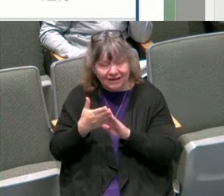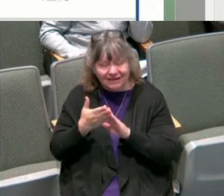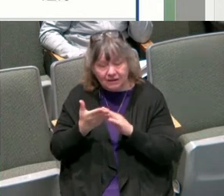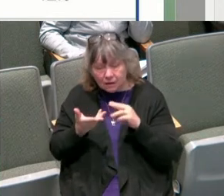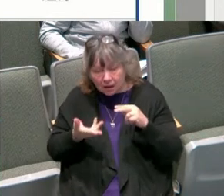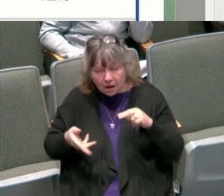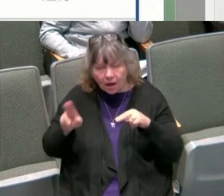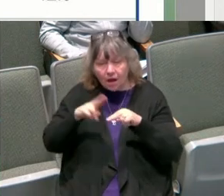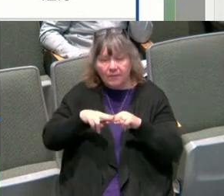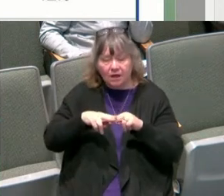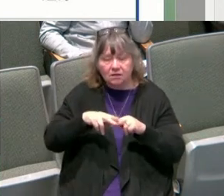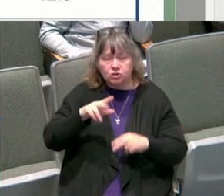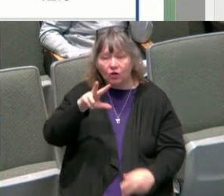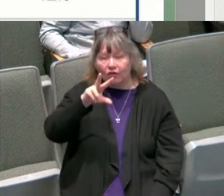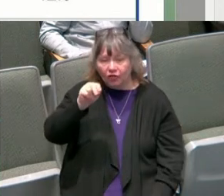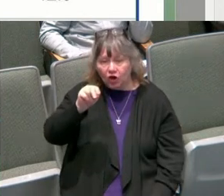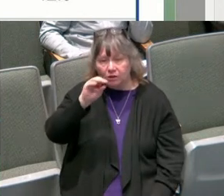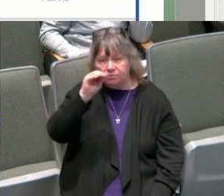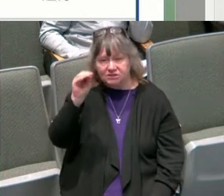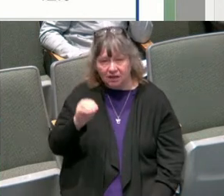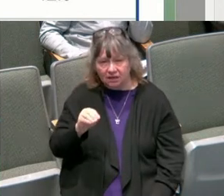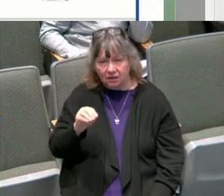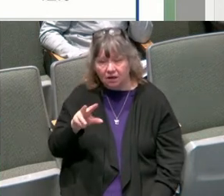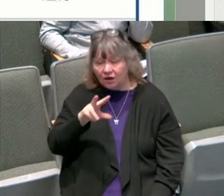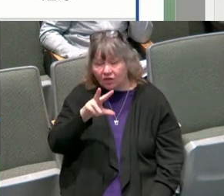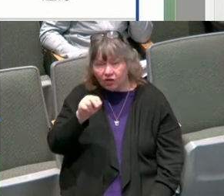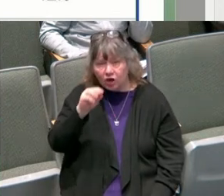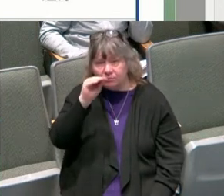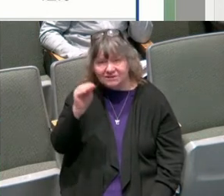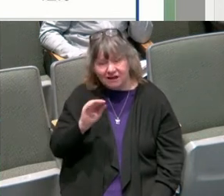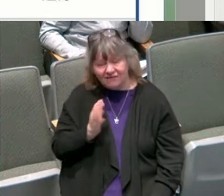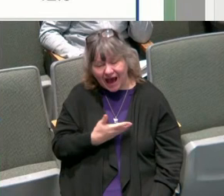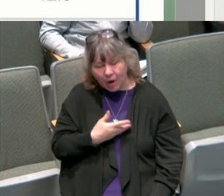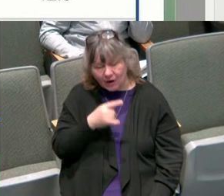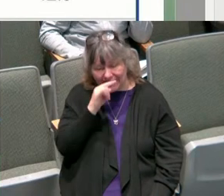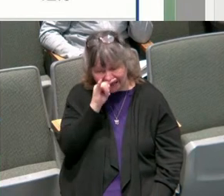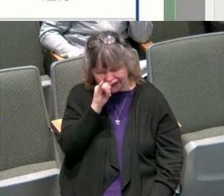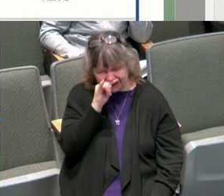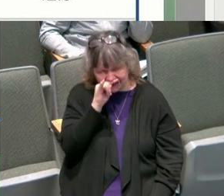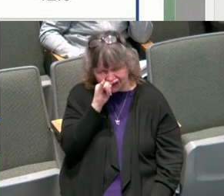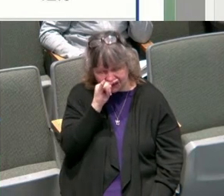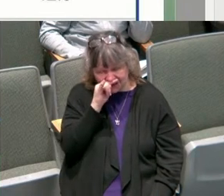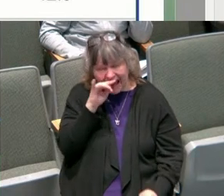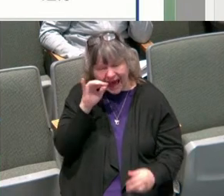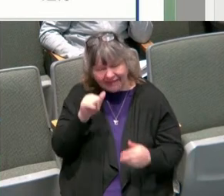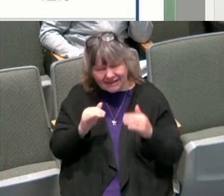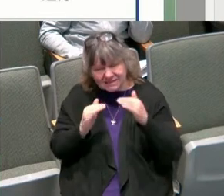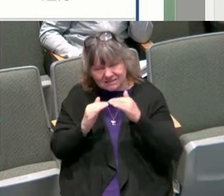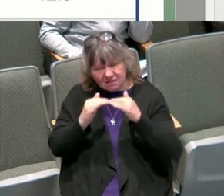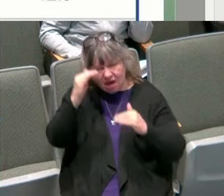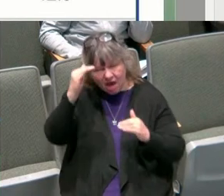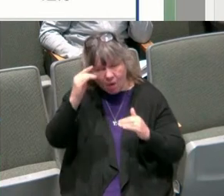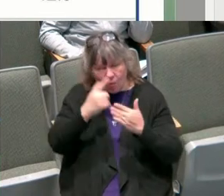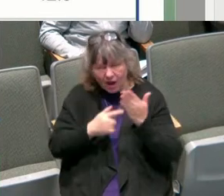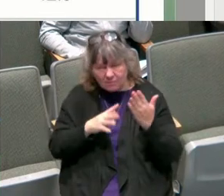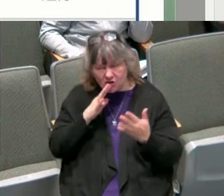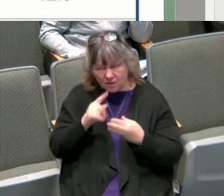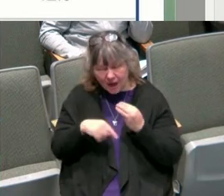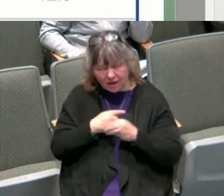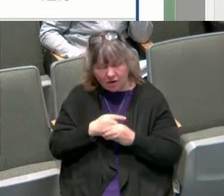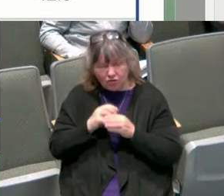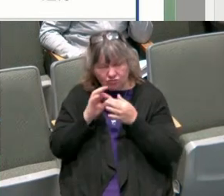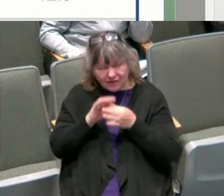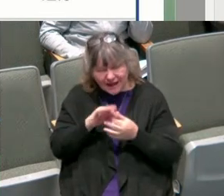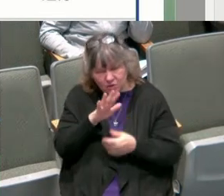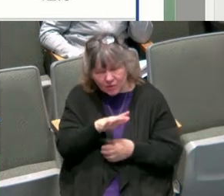closer to 30 percent 30 percent of our kids and this is the disparity I'm talking about in terms of their